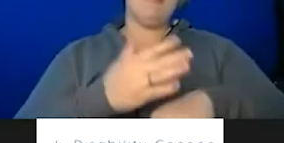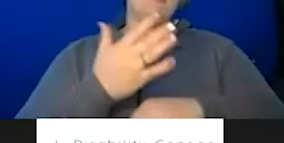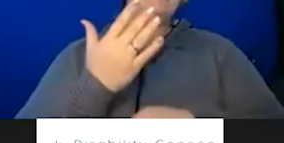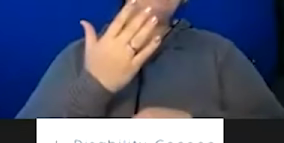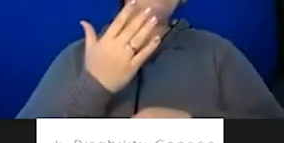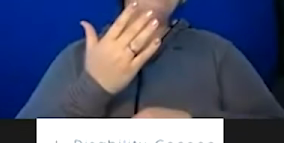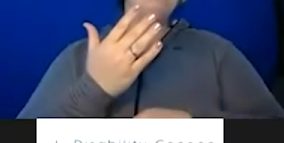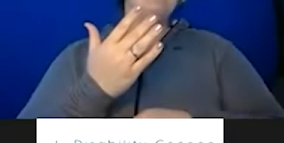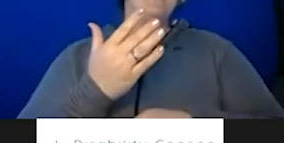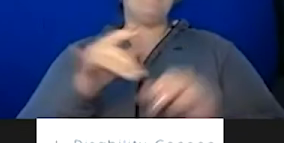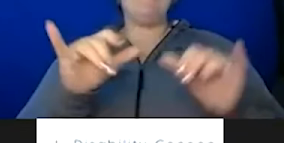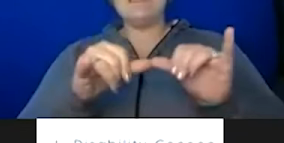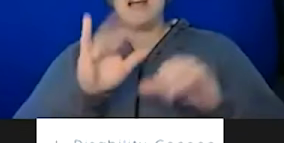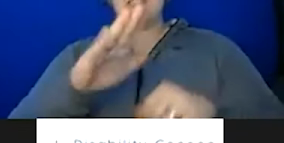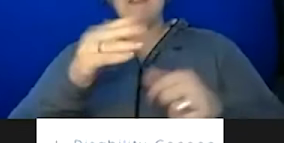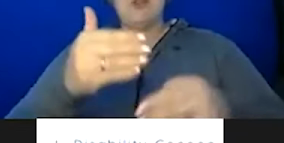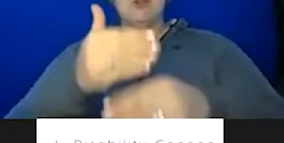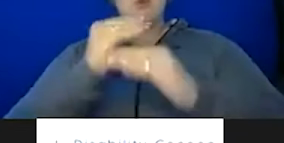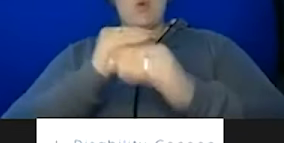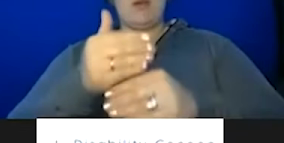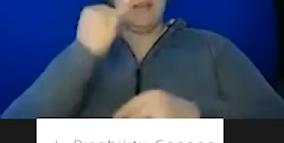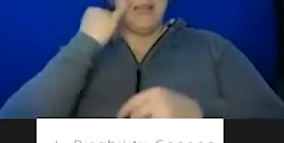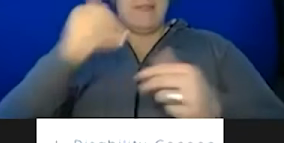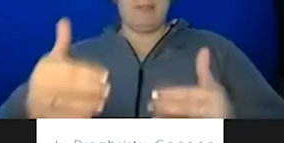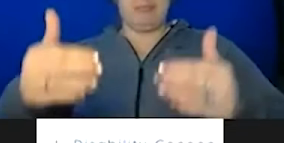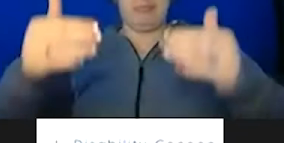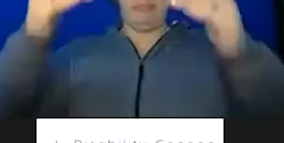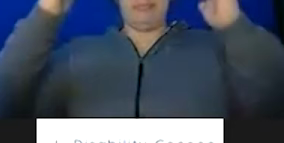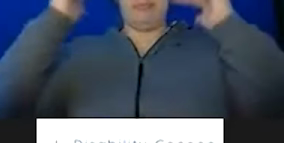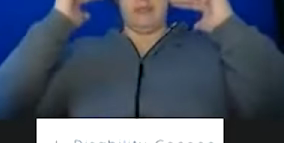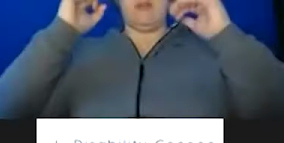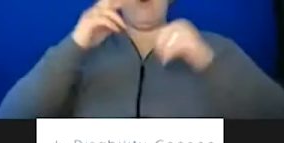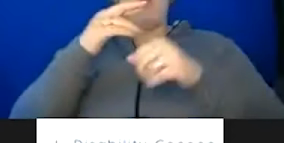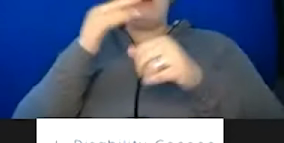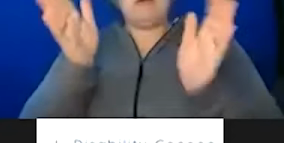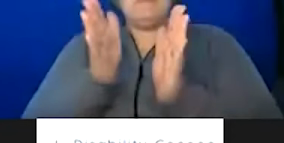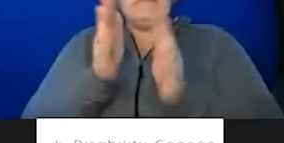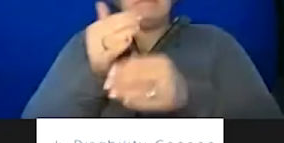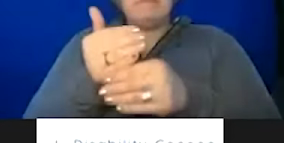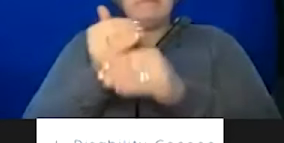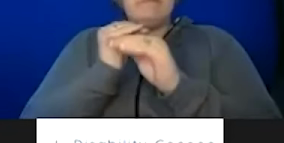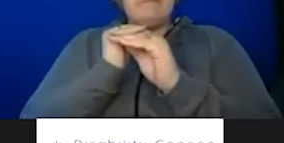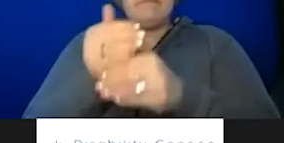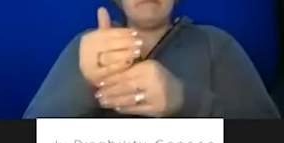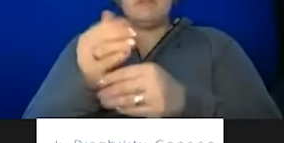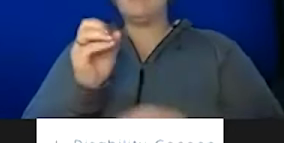size of your garage door, whether or not it's a belt or chain drive, how many